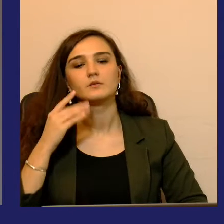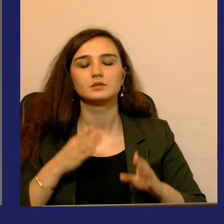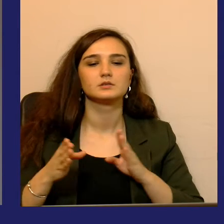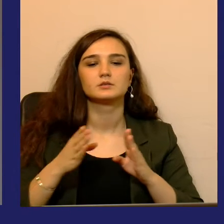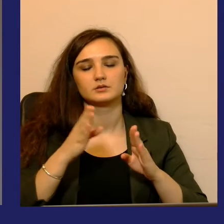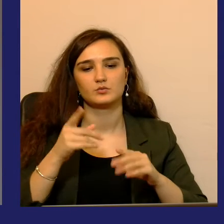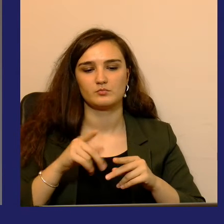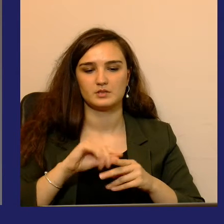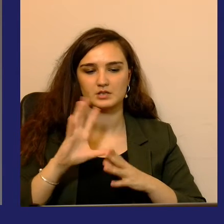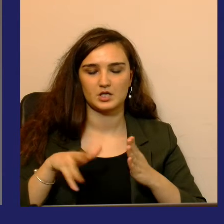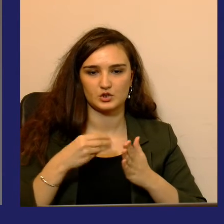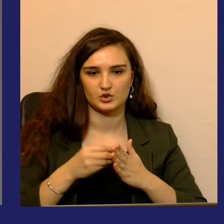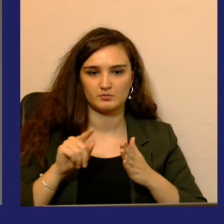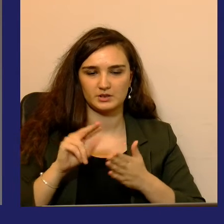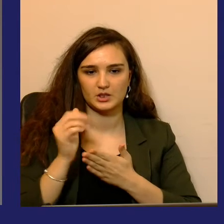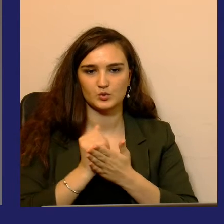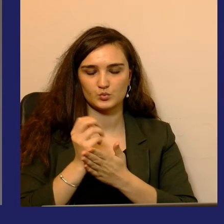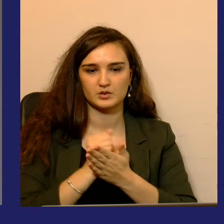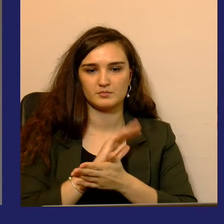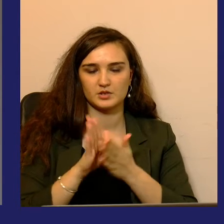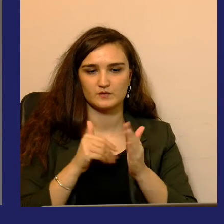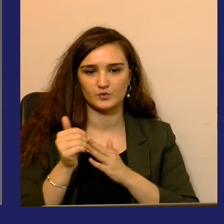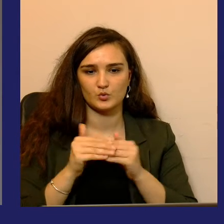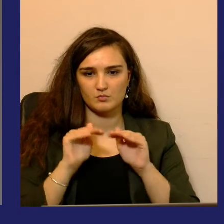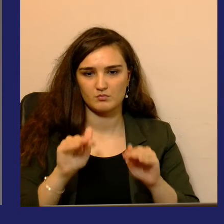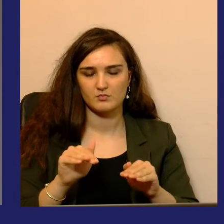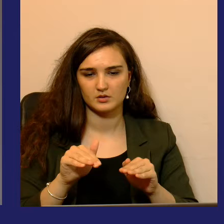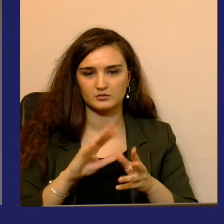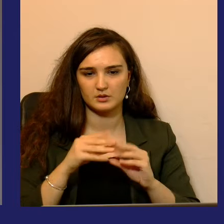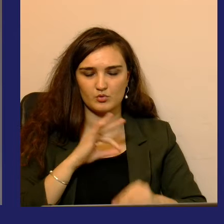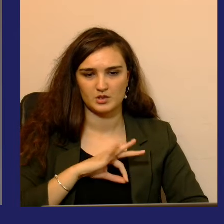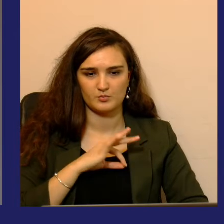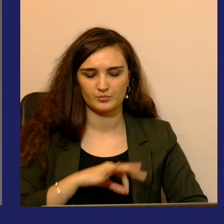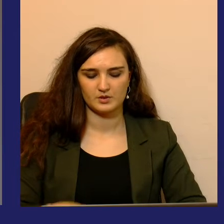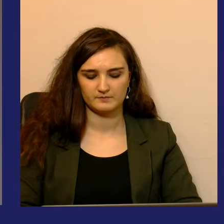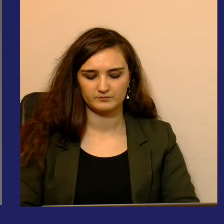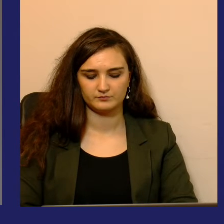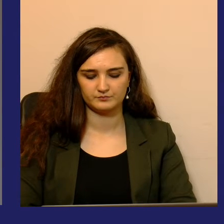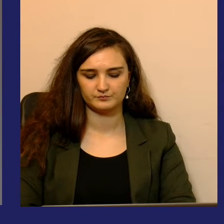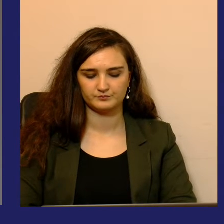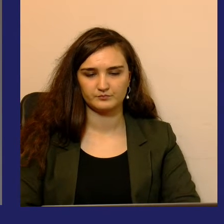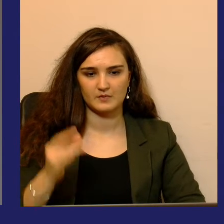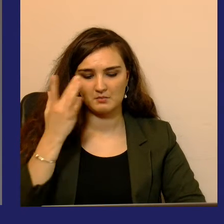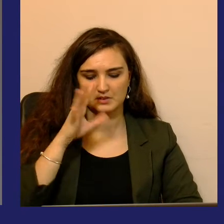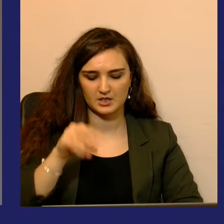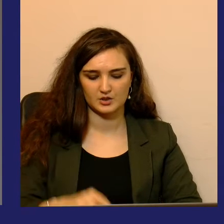is being abused. In South Africa, I think local government have been accused of basically restricting